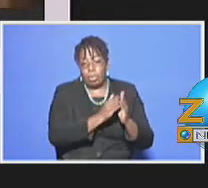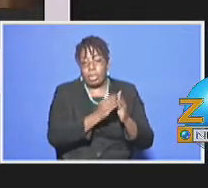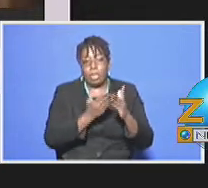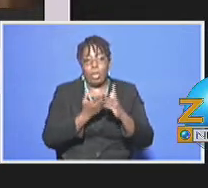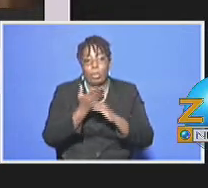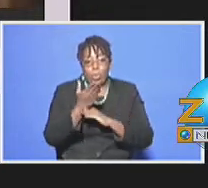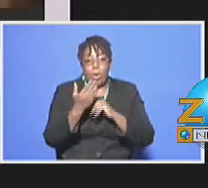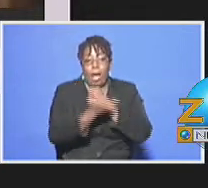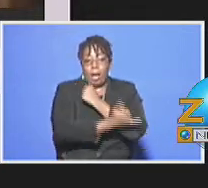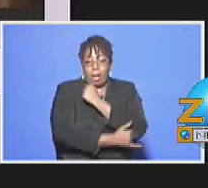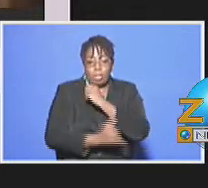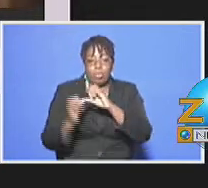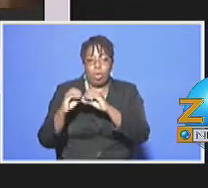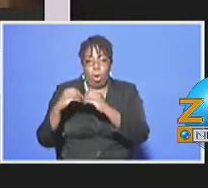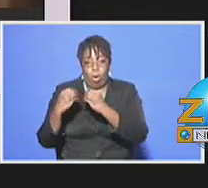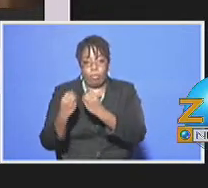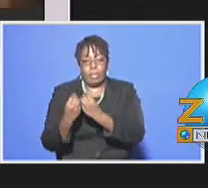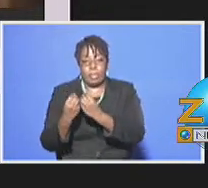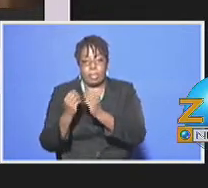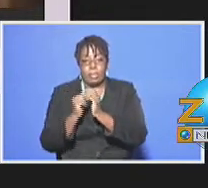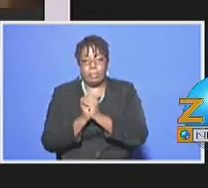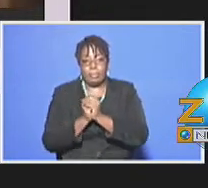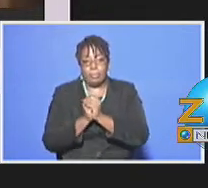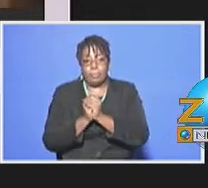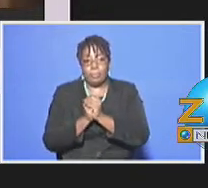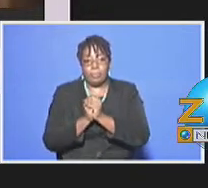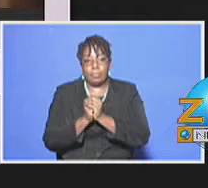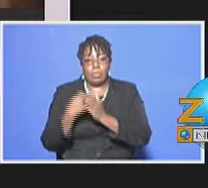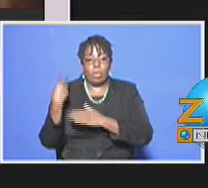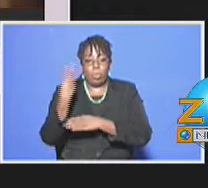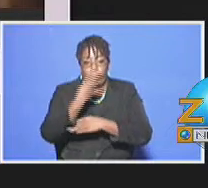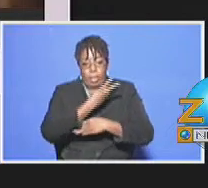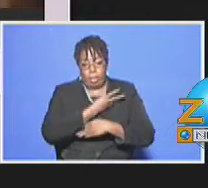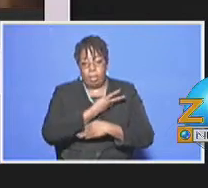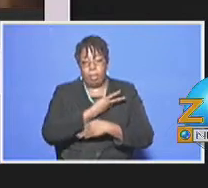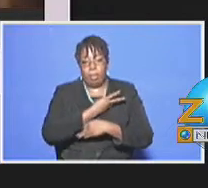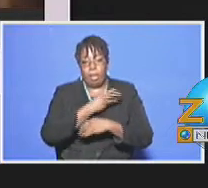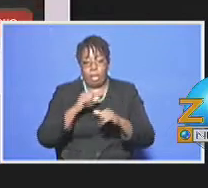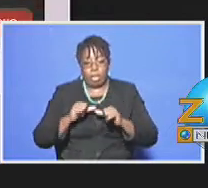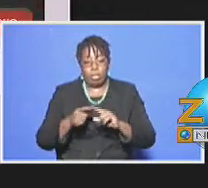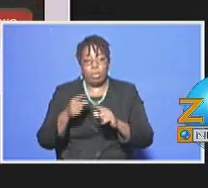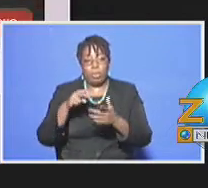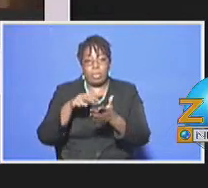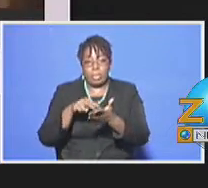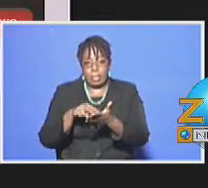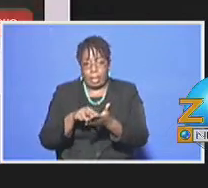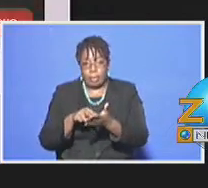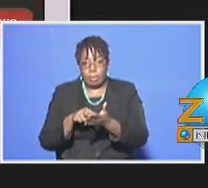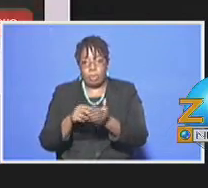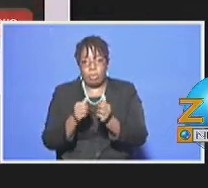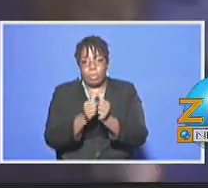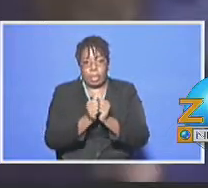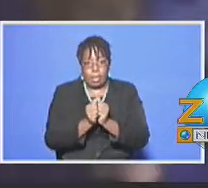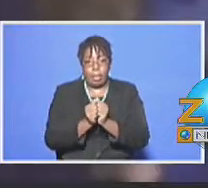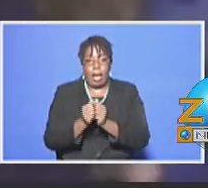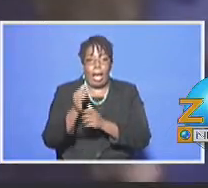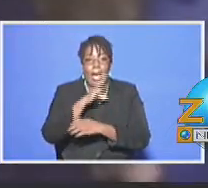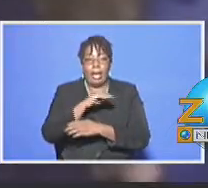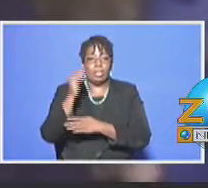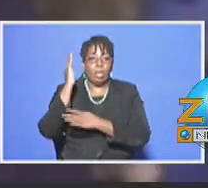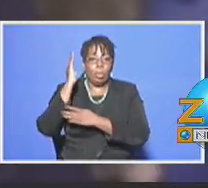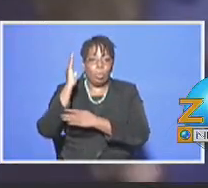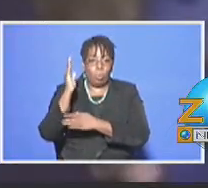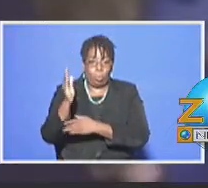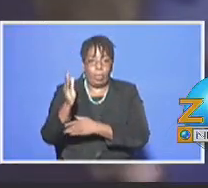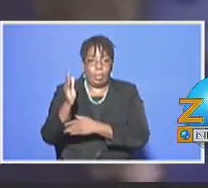our country office in Port-au-Prince. We continue to stand with them now and will